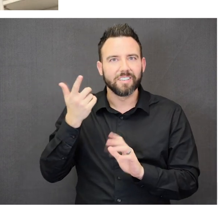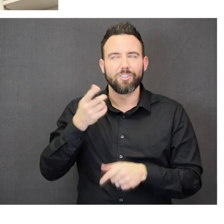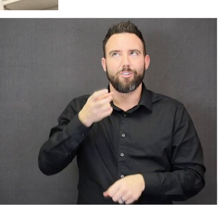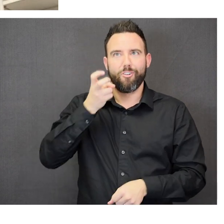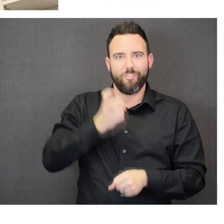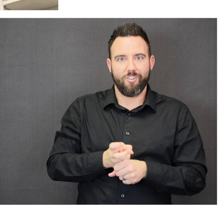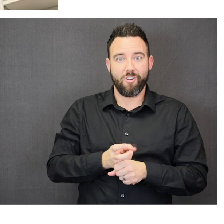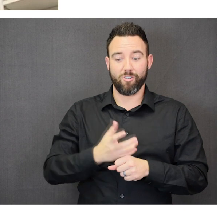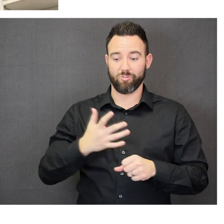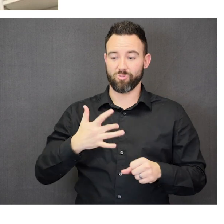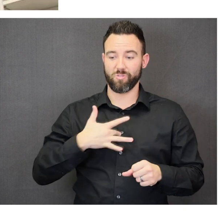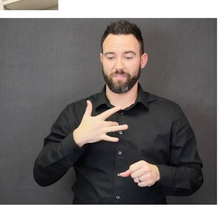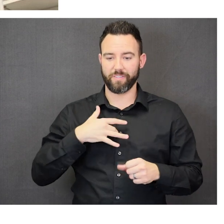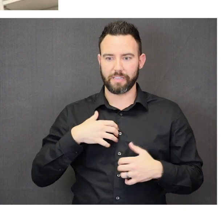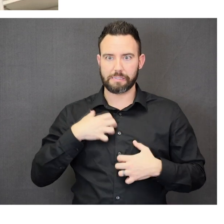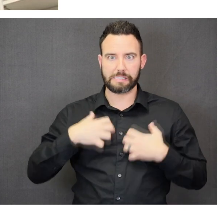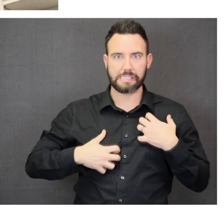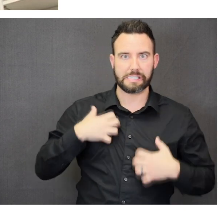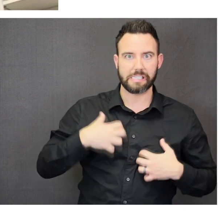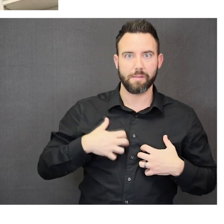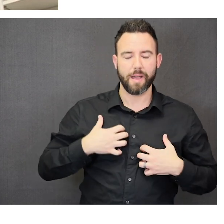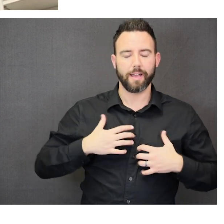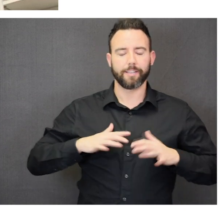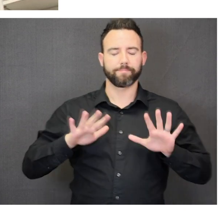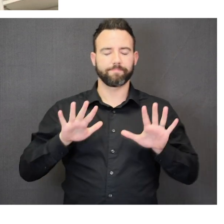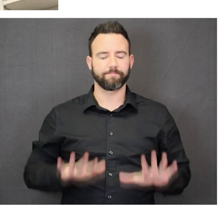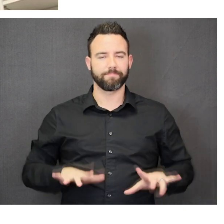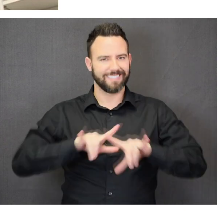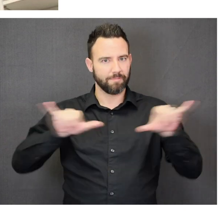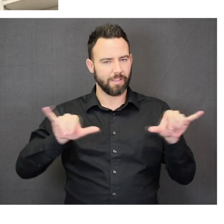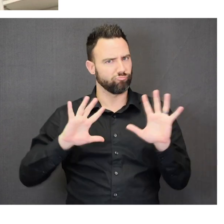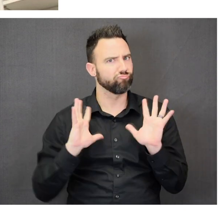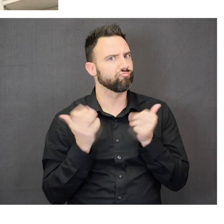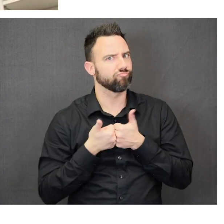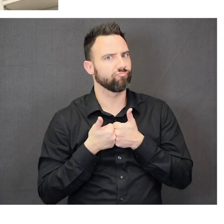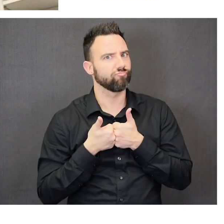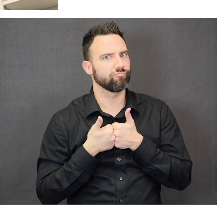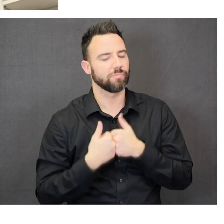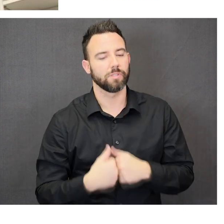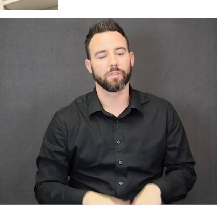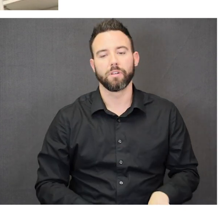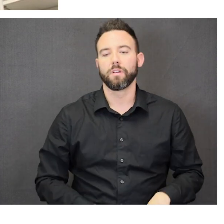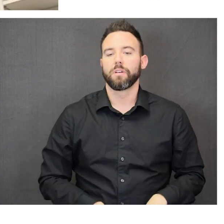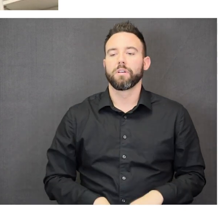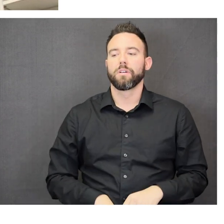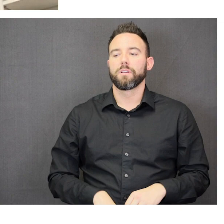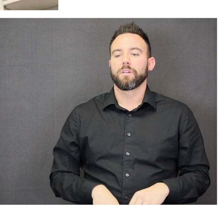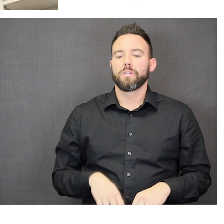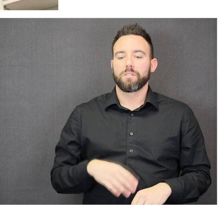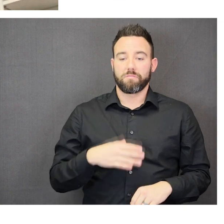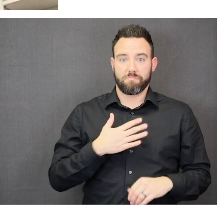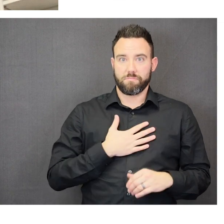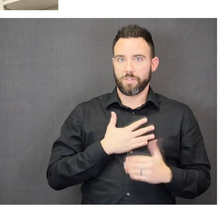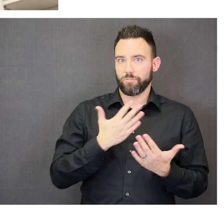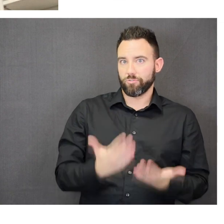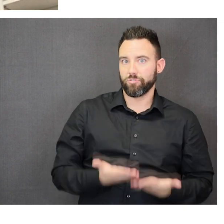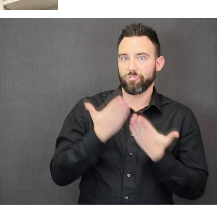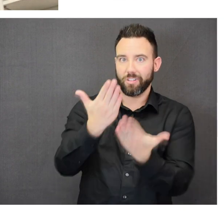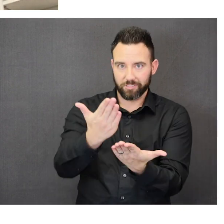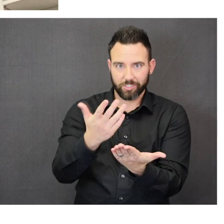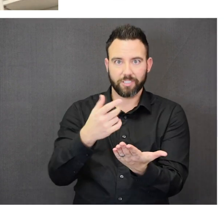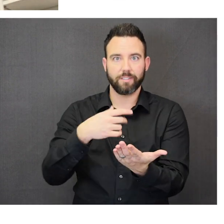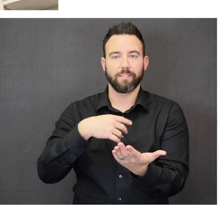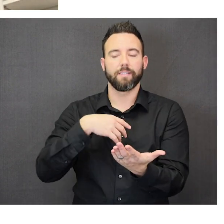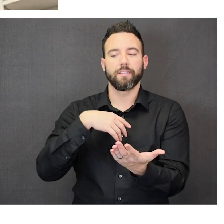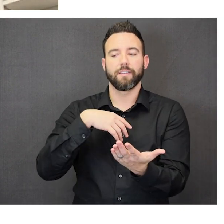really hard to attain that right now. So what I'm going to propose is that right now, it's more about you being able